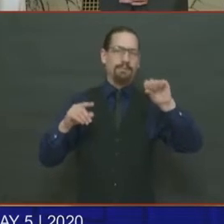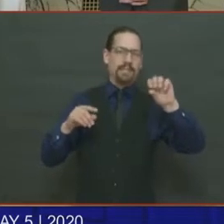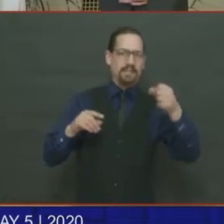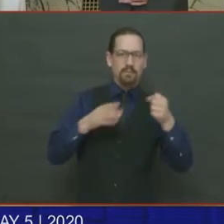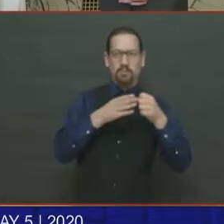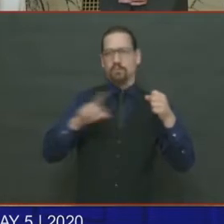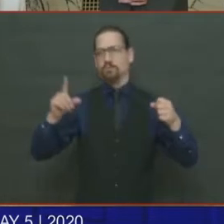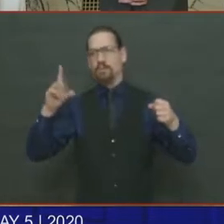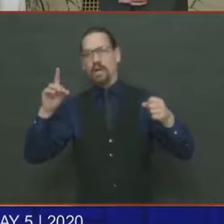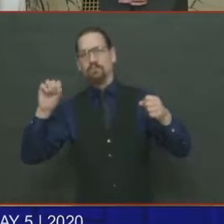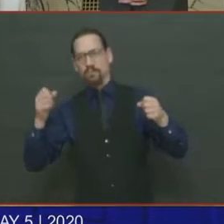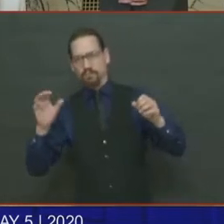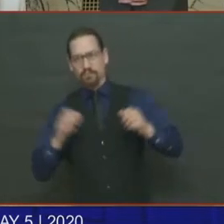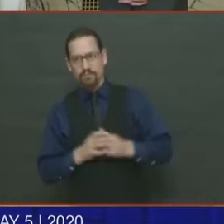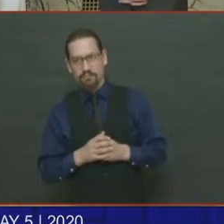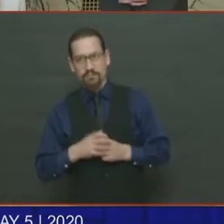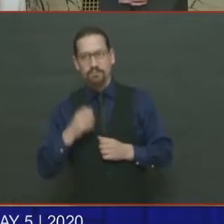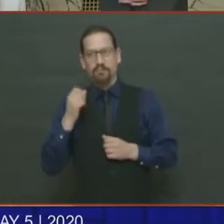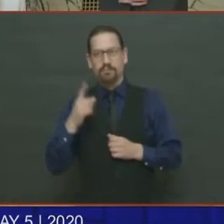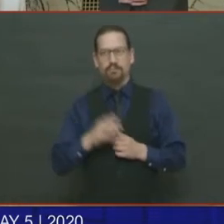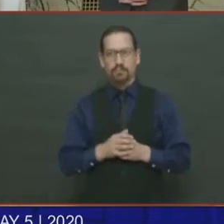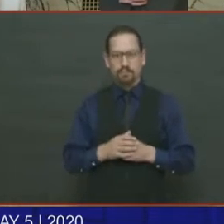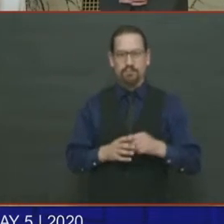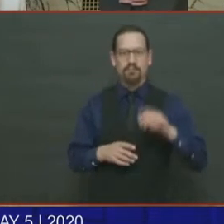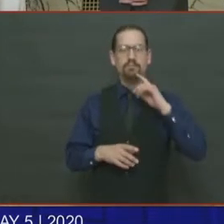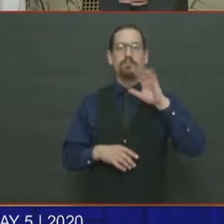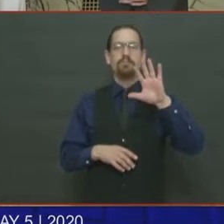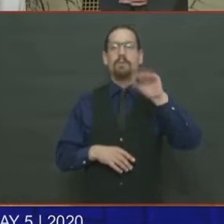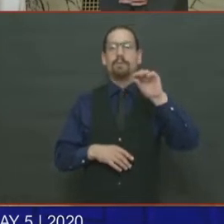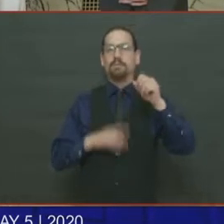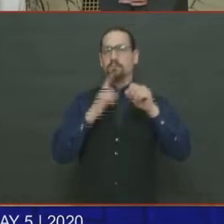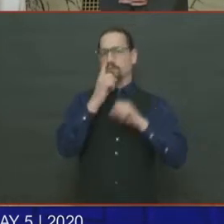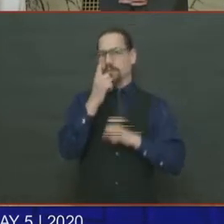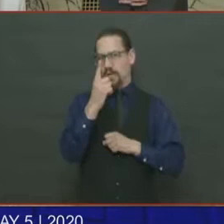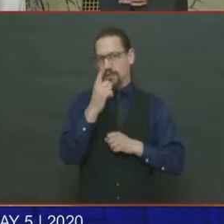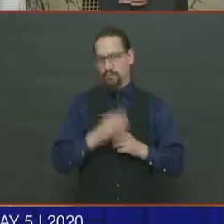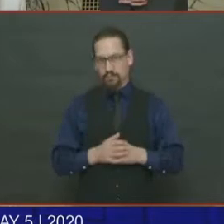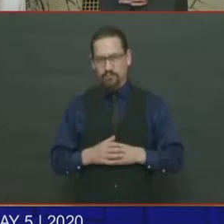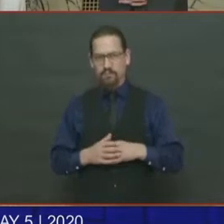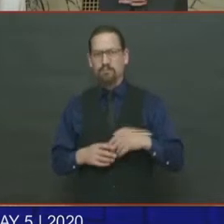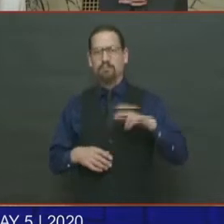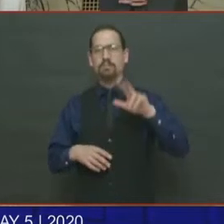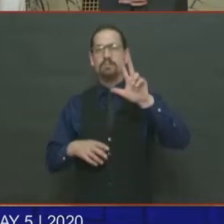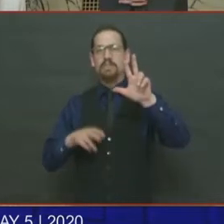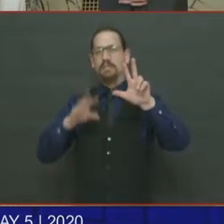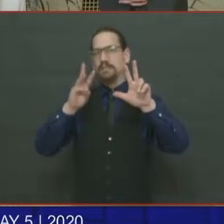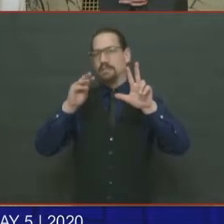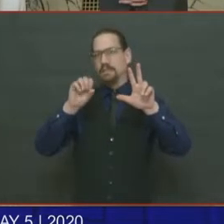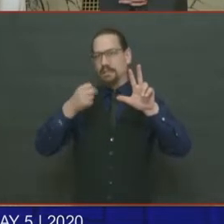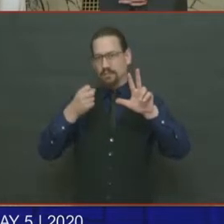and 1 person in their 70s. Everyone else was 80 years old and older.